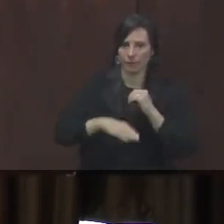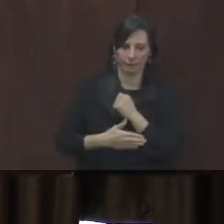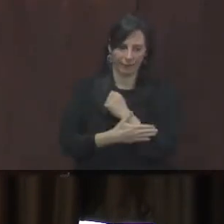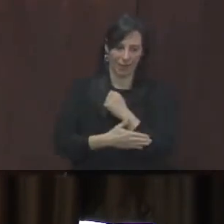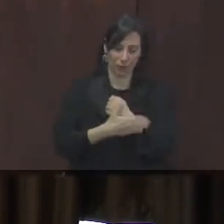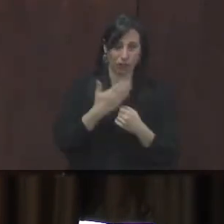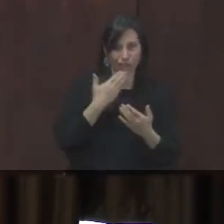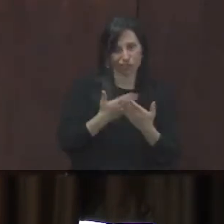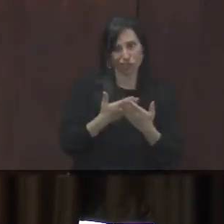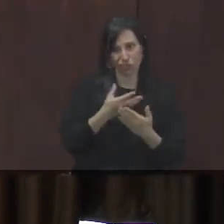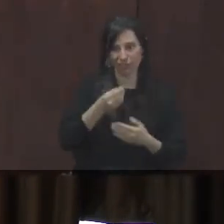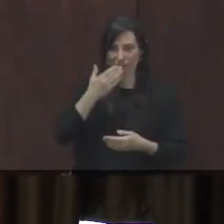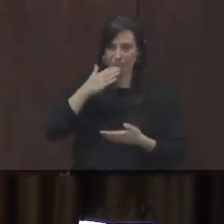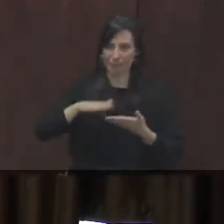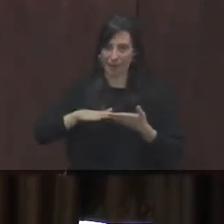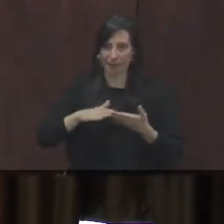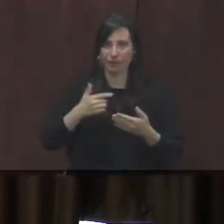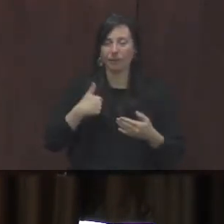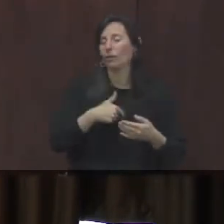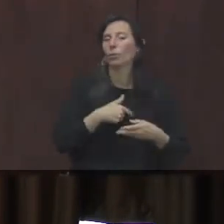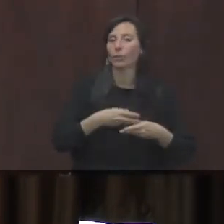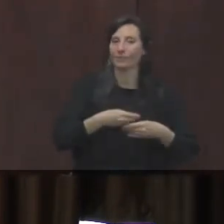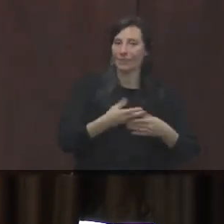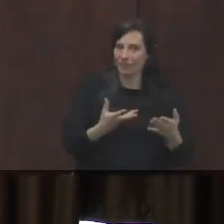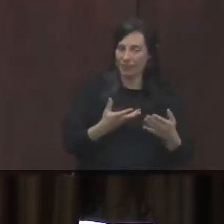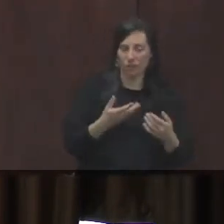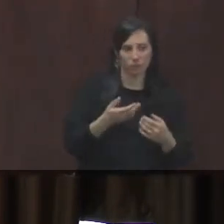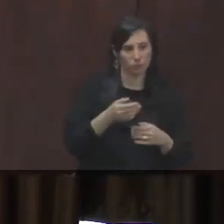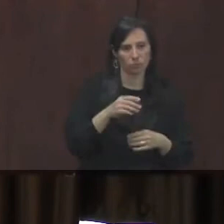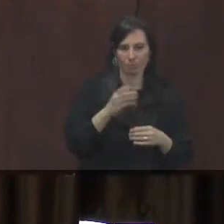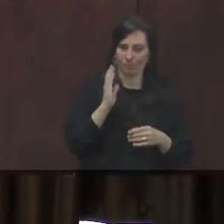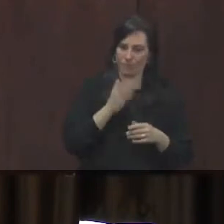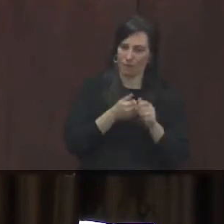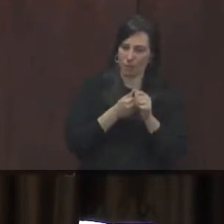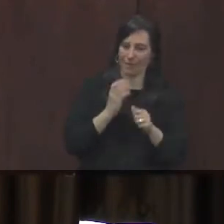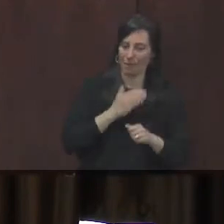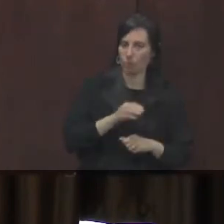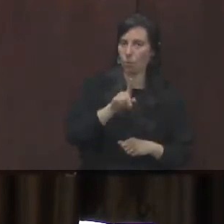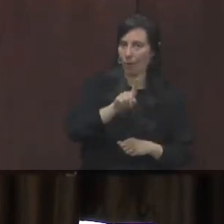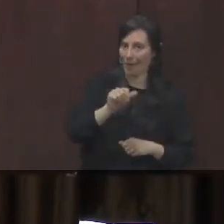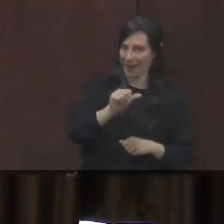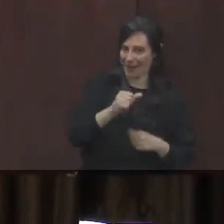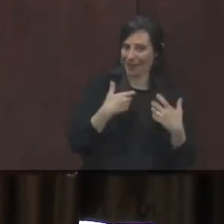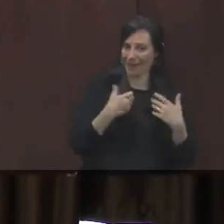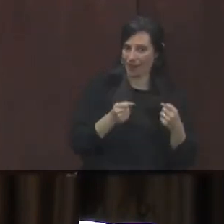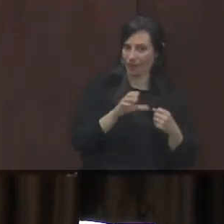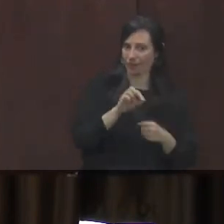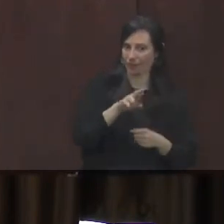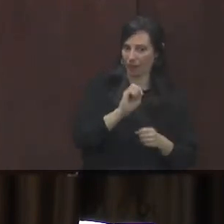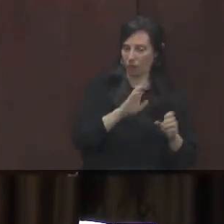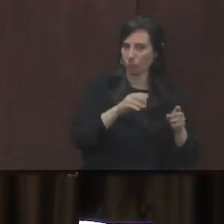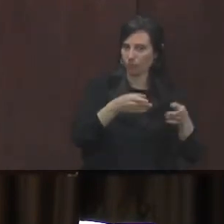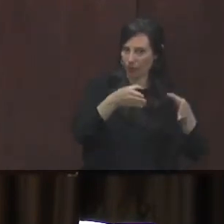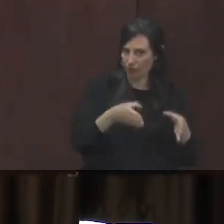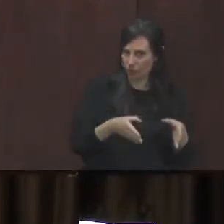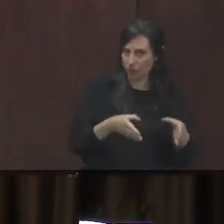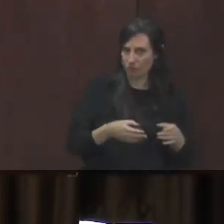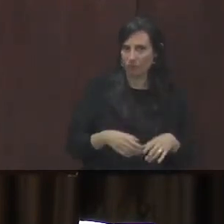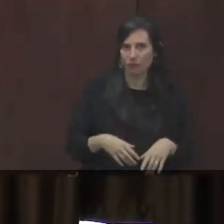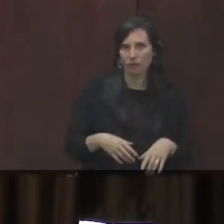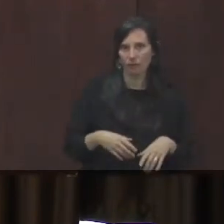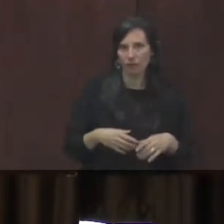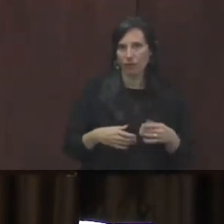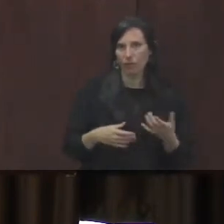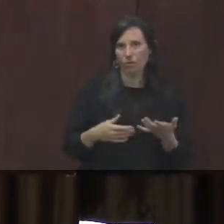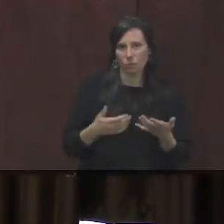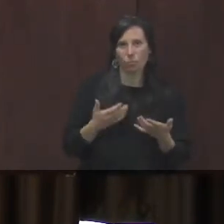administered 3,700 doses to our 1A healthcare providers, which is good news. We have about that much and a